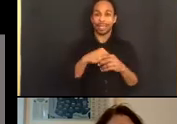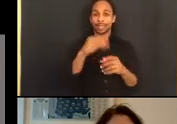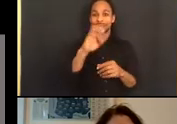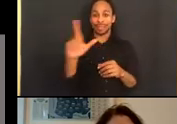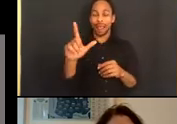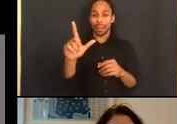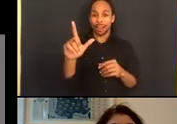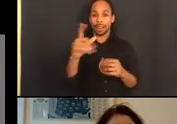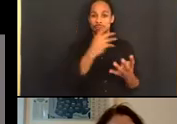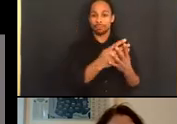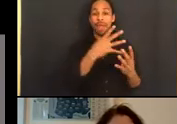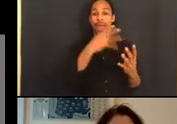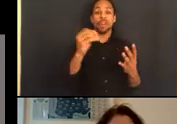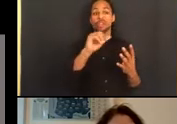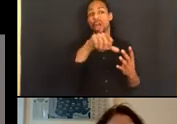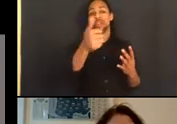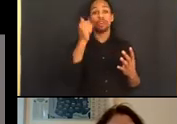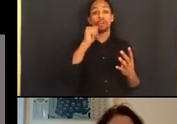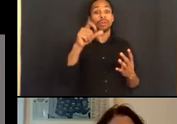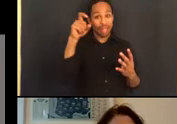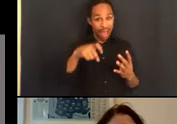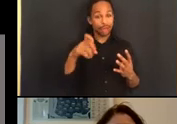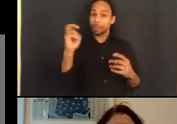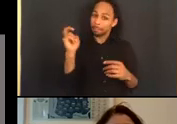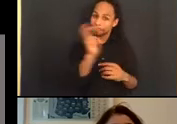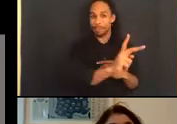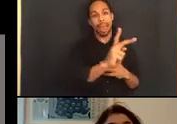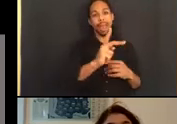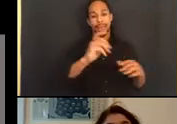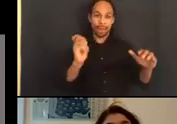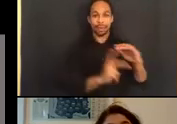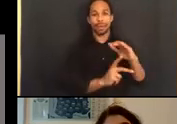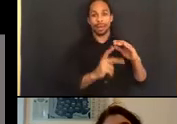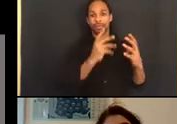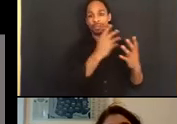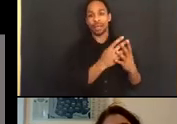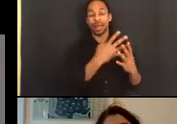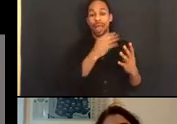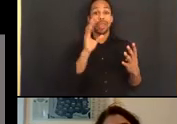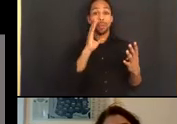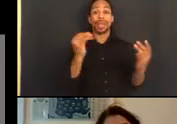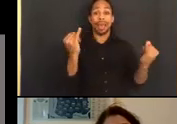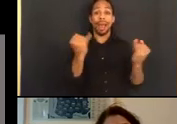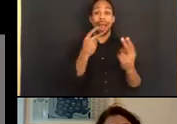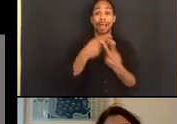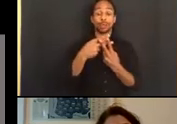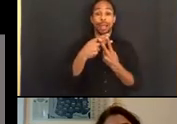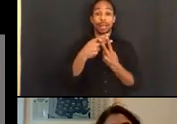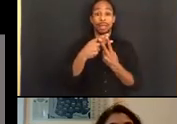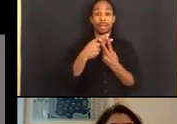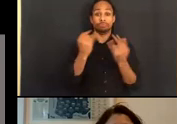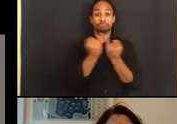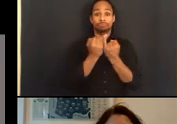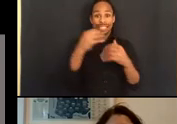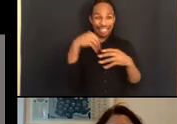the rest of the girls there, were also told they had to go back into their cell and that they were going to be isolated in their cells.